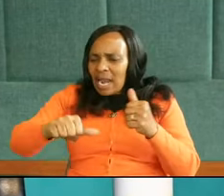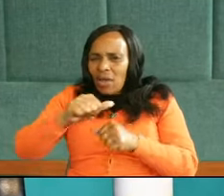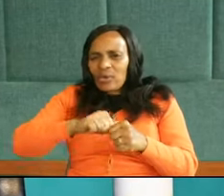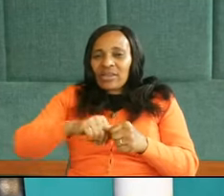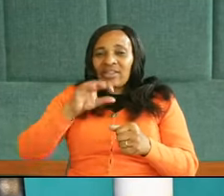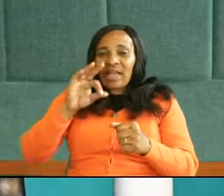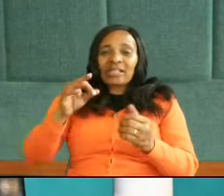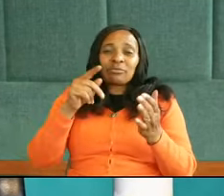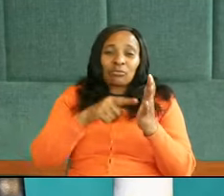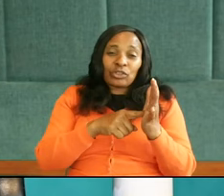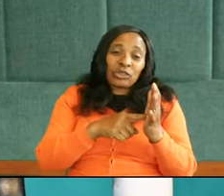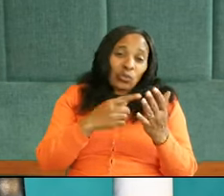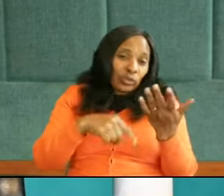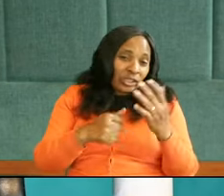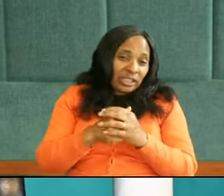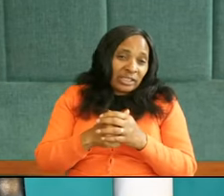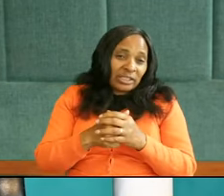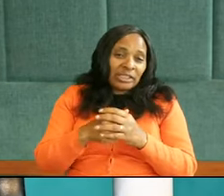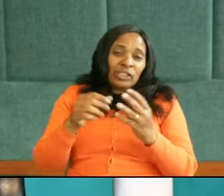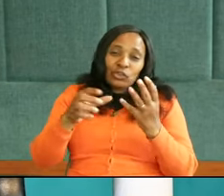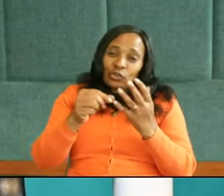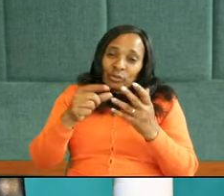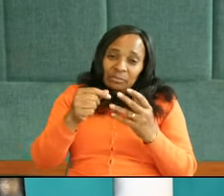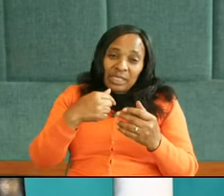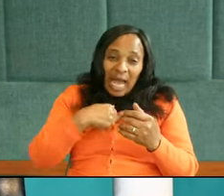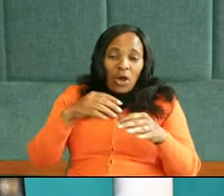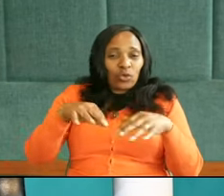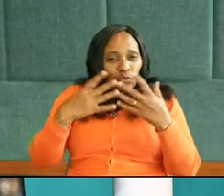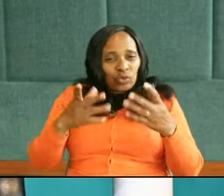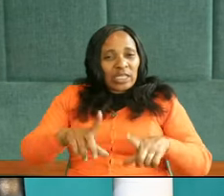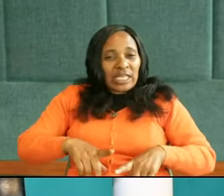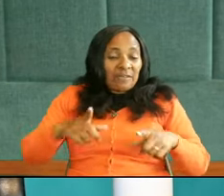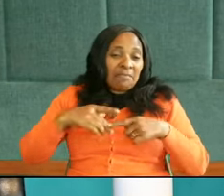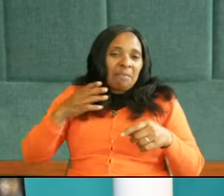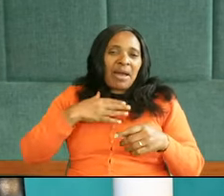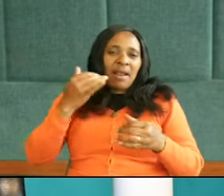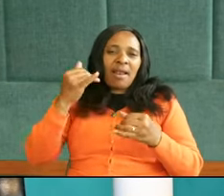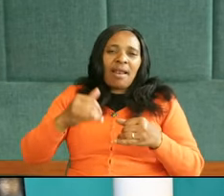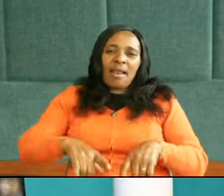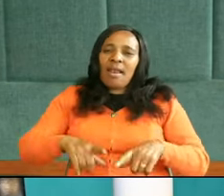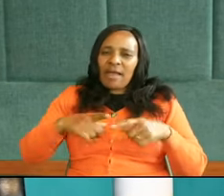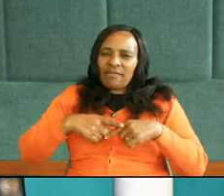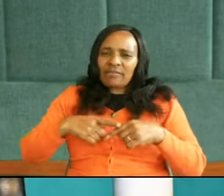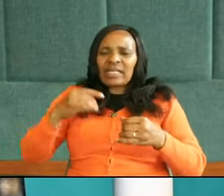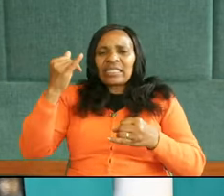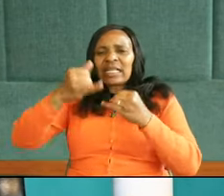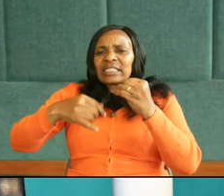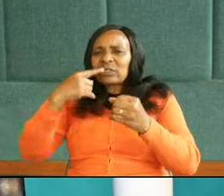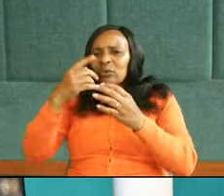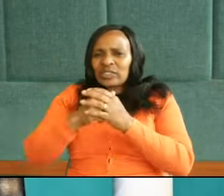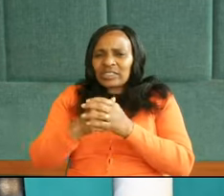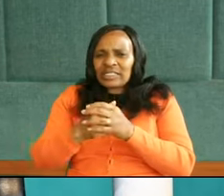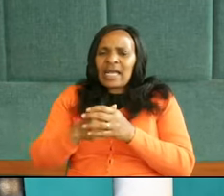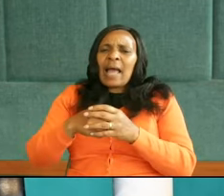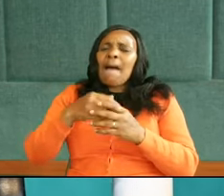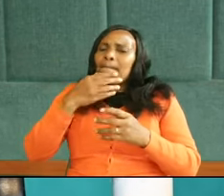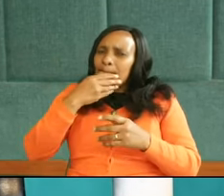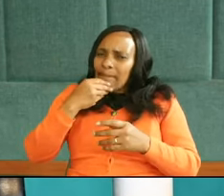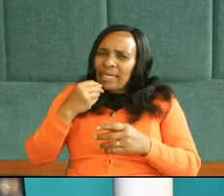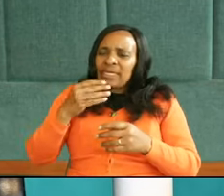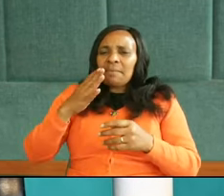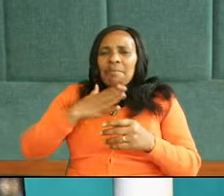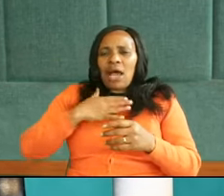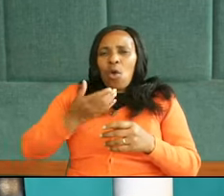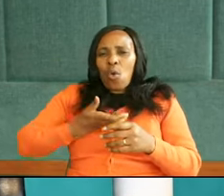is it shows me how to live my life, because now at the end it says, I have found David, son of Jesse, a man after my